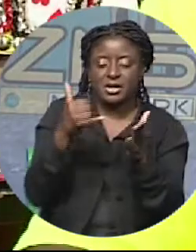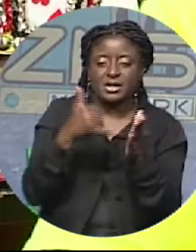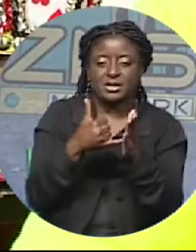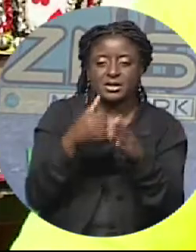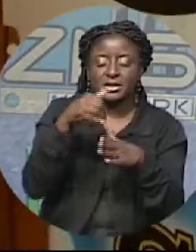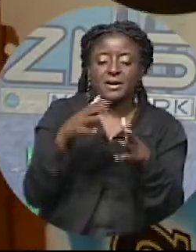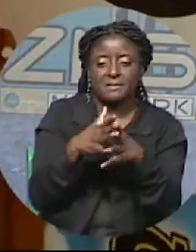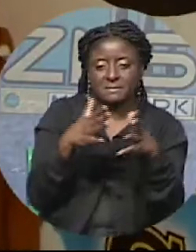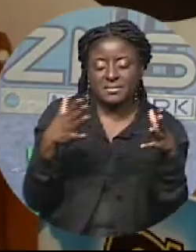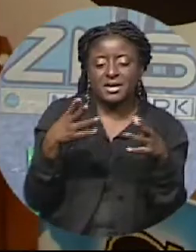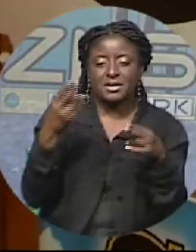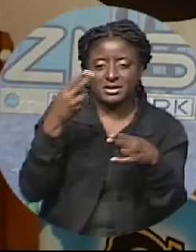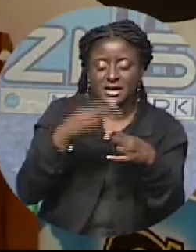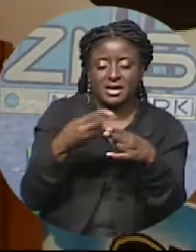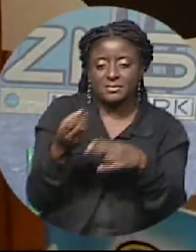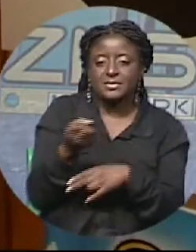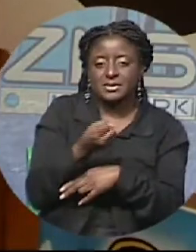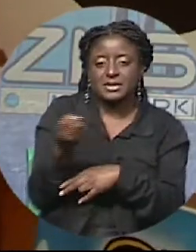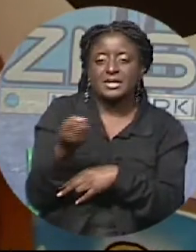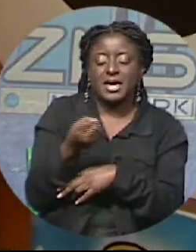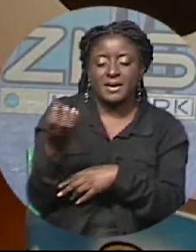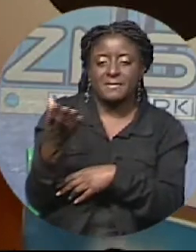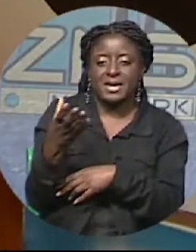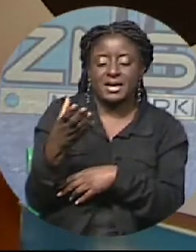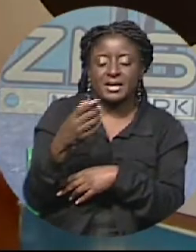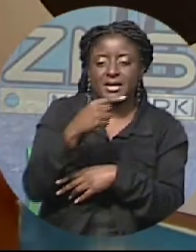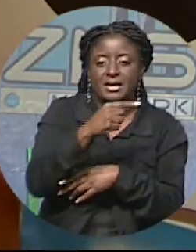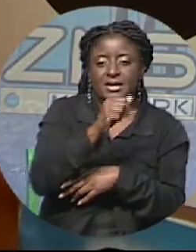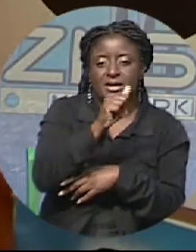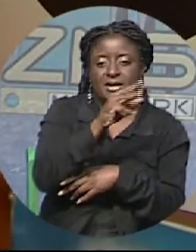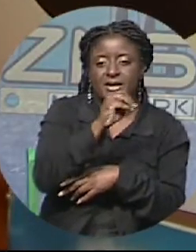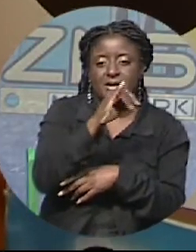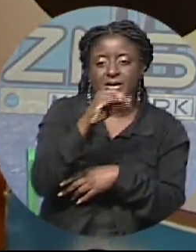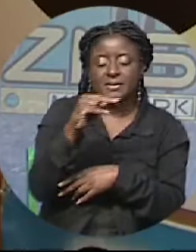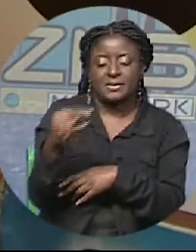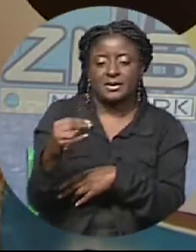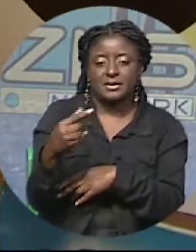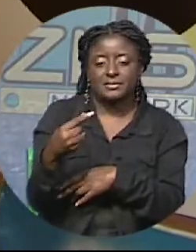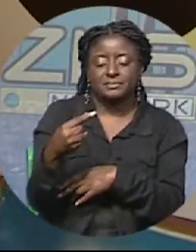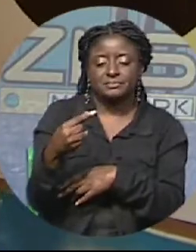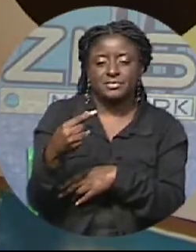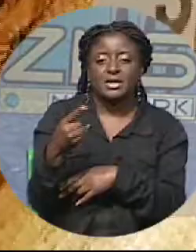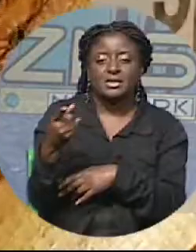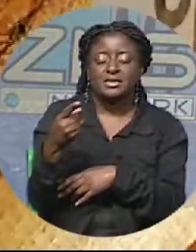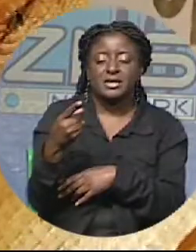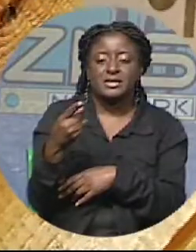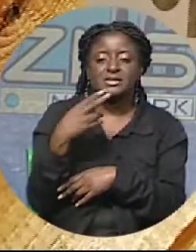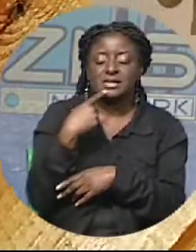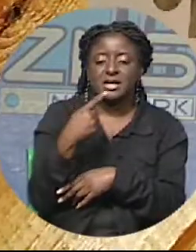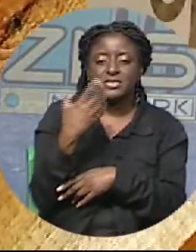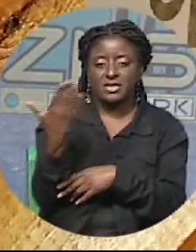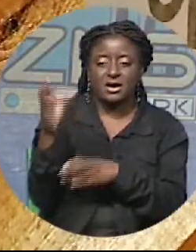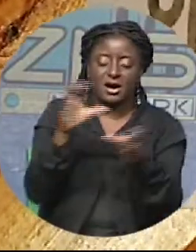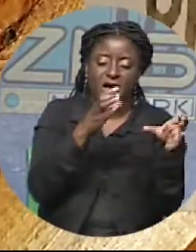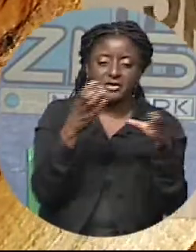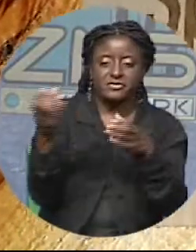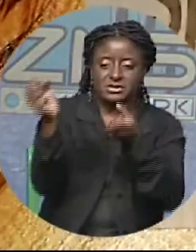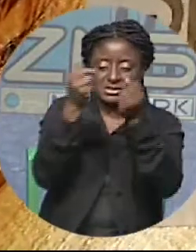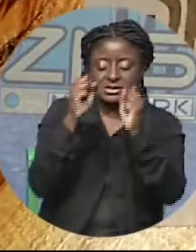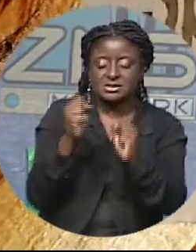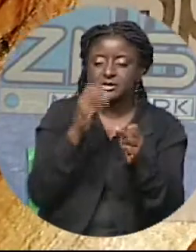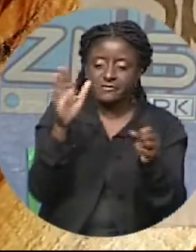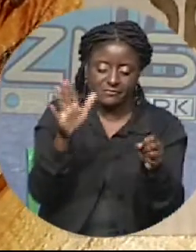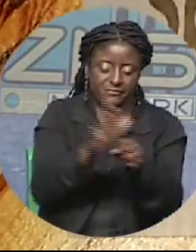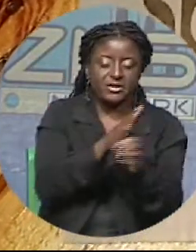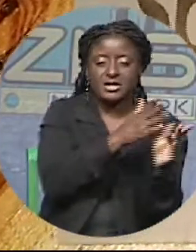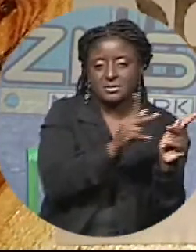name, the gaming. Despite slow sales, organizers say their carnival season is fully planned and ready to roll out, including events